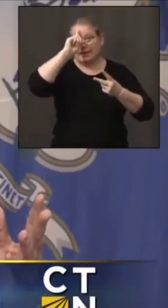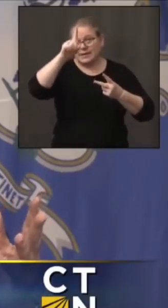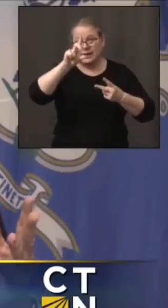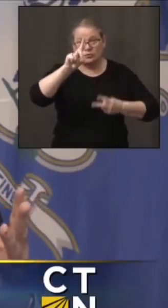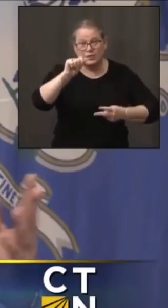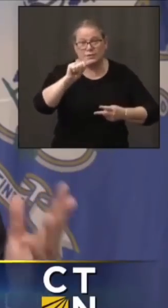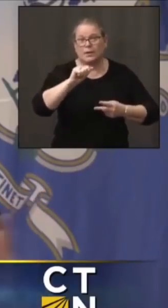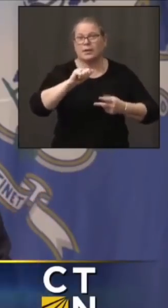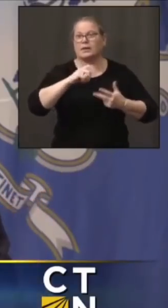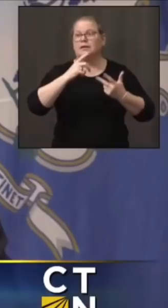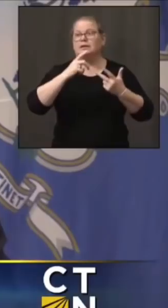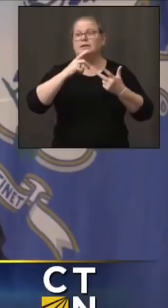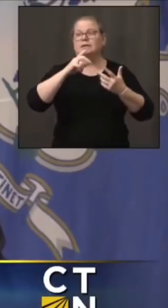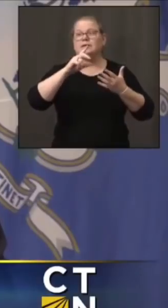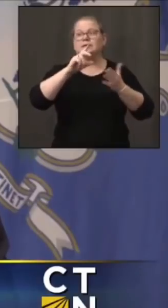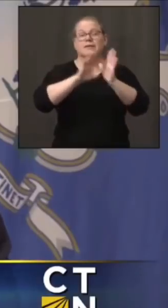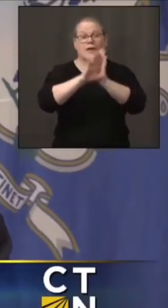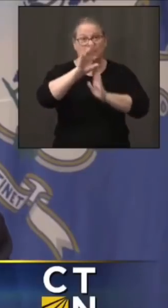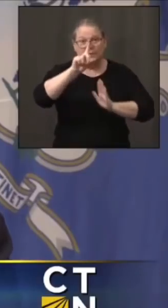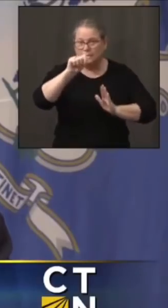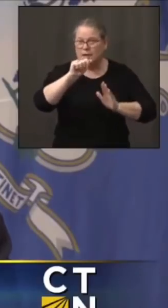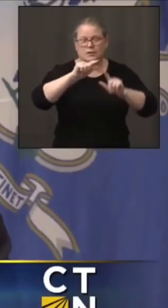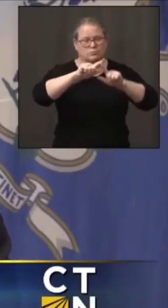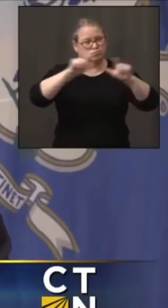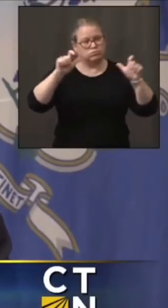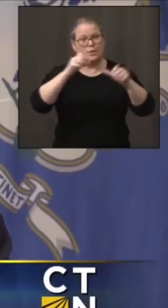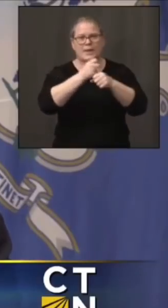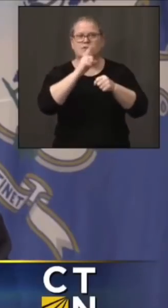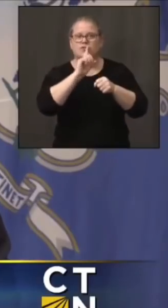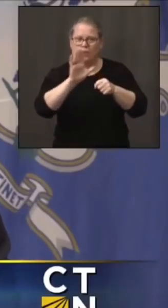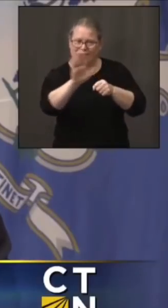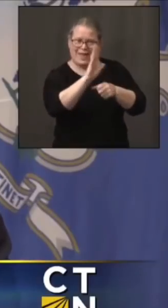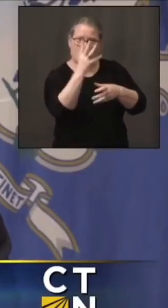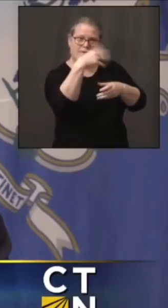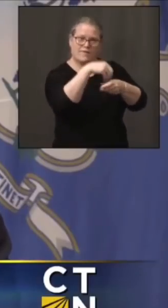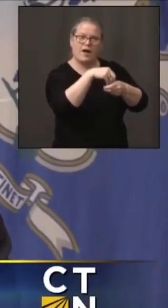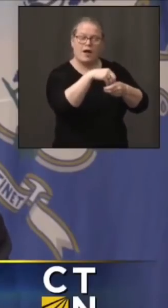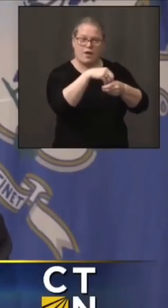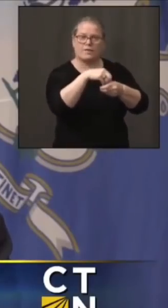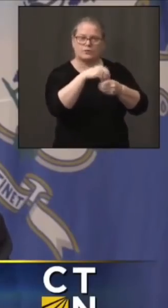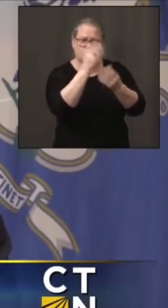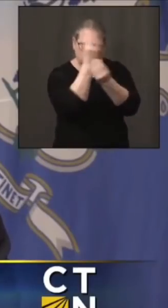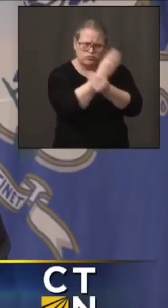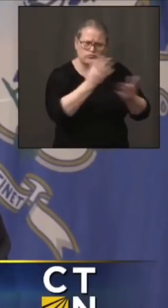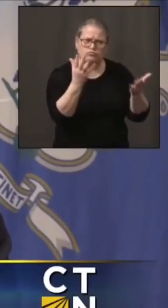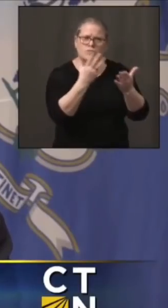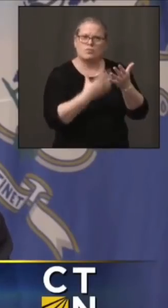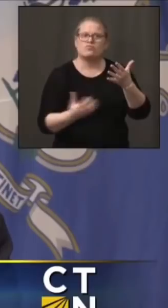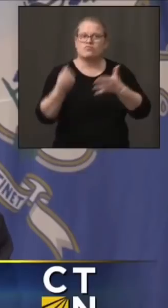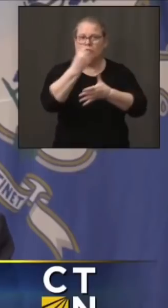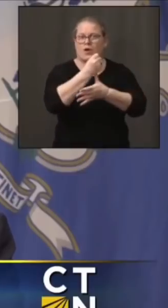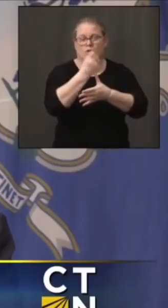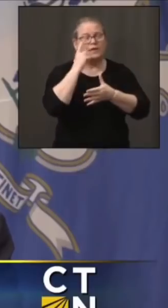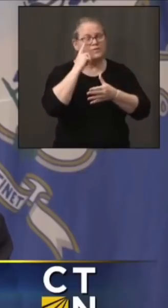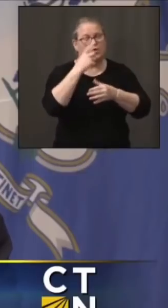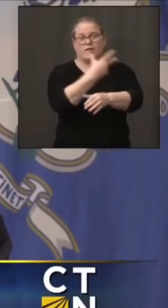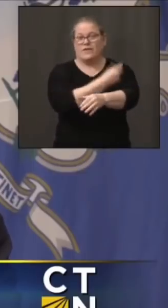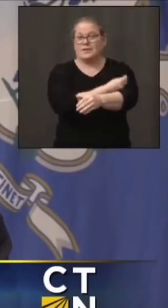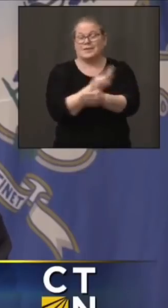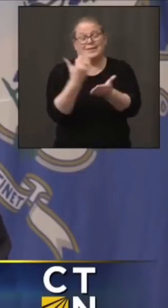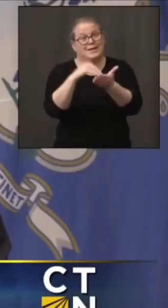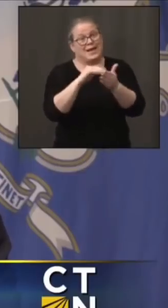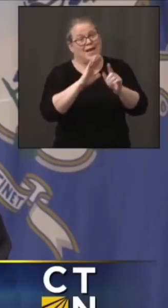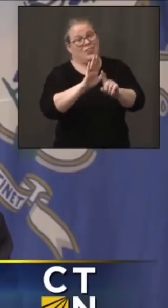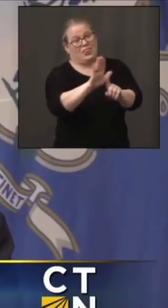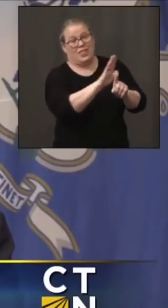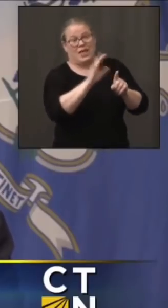healthcare professionals help come up with the priorities for how we can maximize the use of the vaccines. Again, I'm going to rely upon their